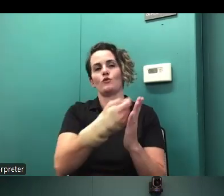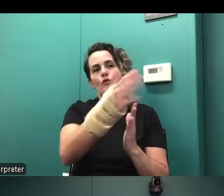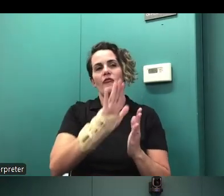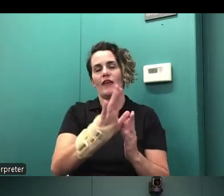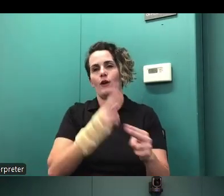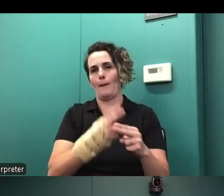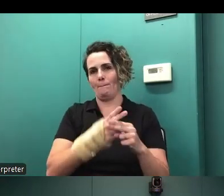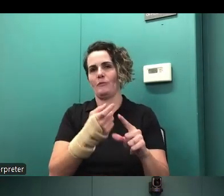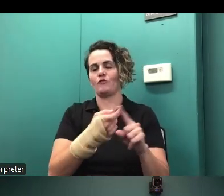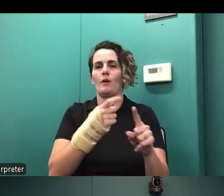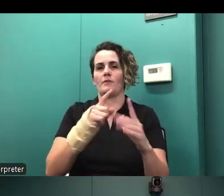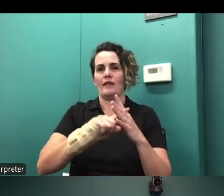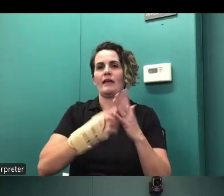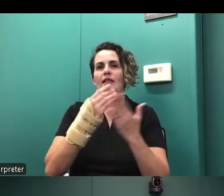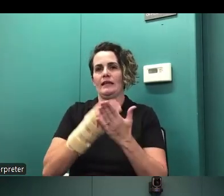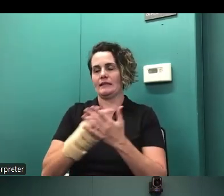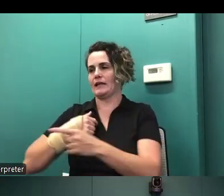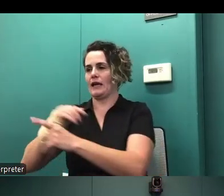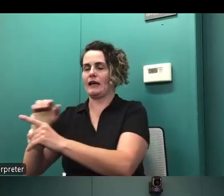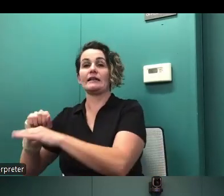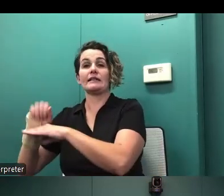usually get a couple more responses when I do that.